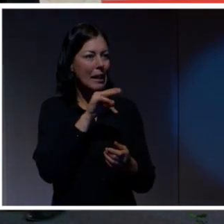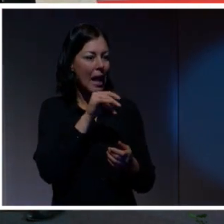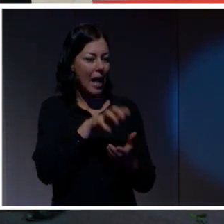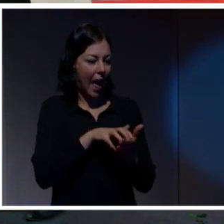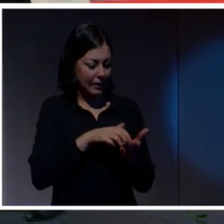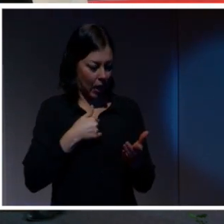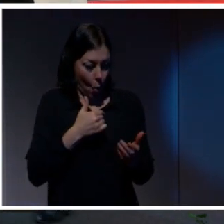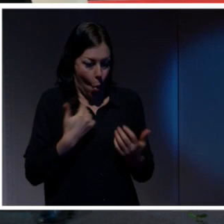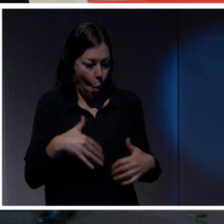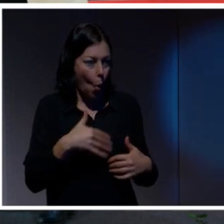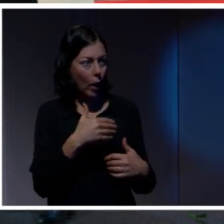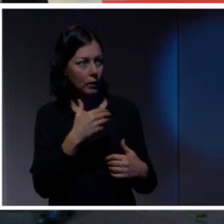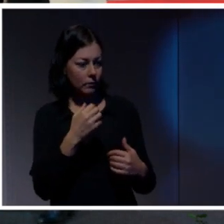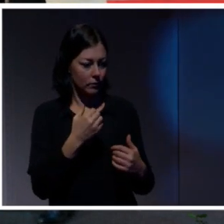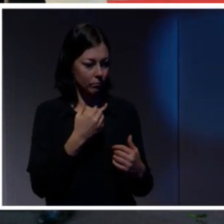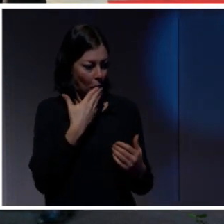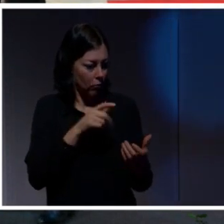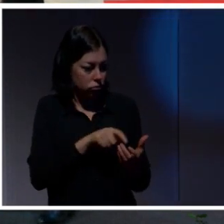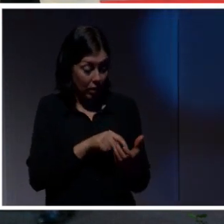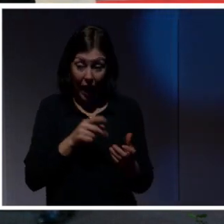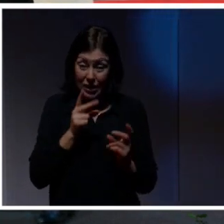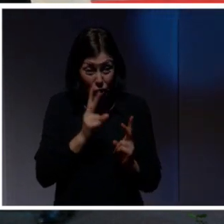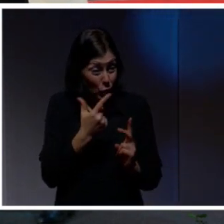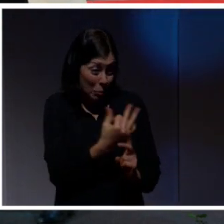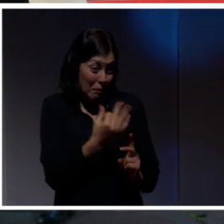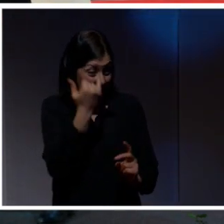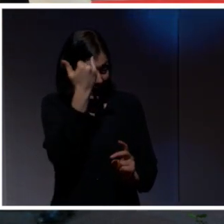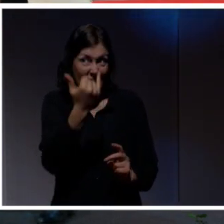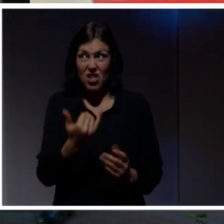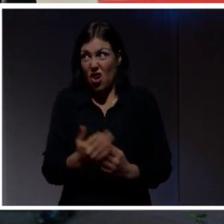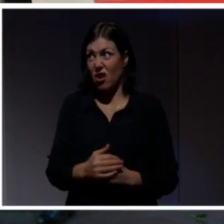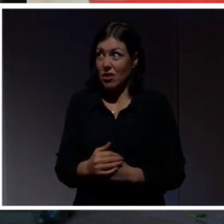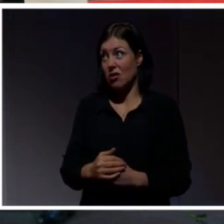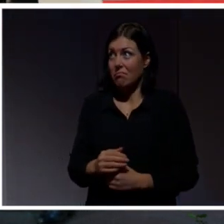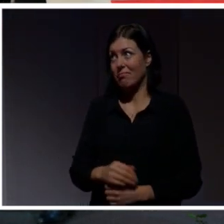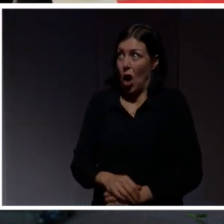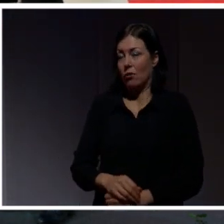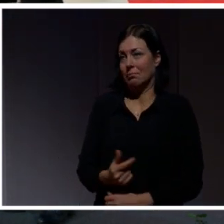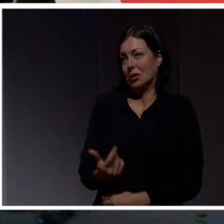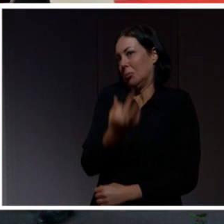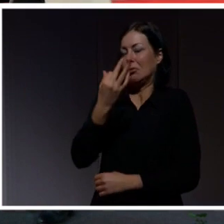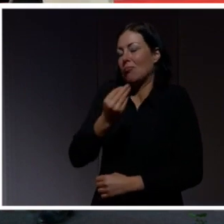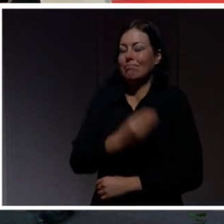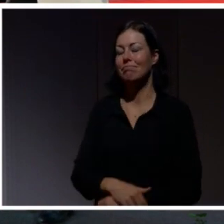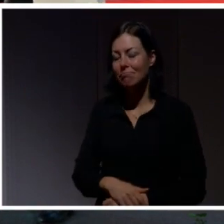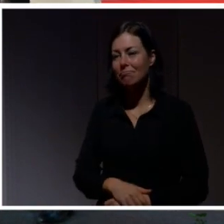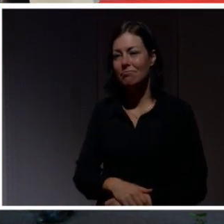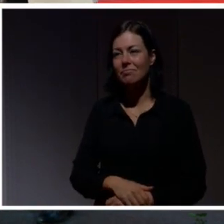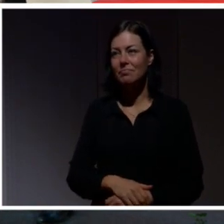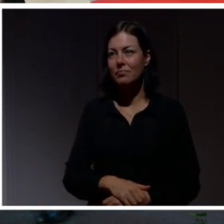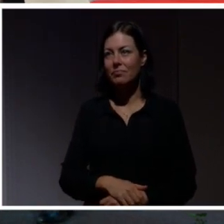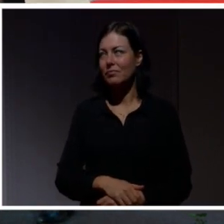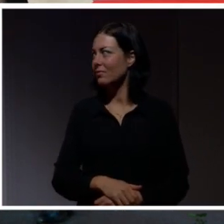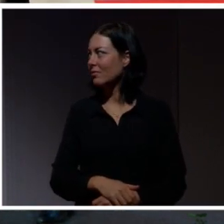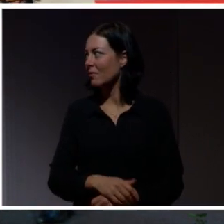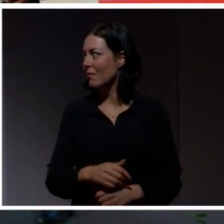like that times a billion. Yeah. Maybe, I don't know about a billion, but yes. Well, I didn't actually